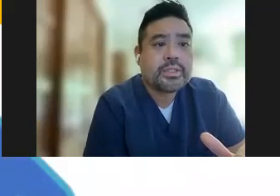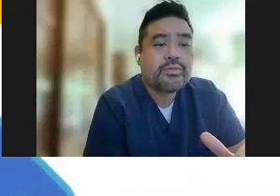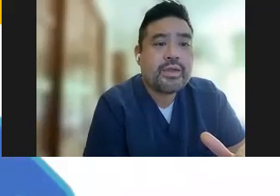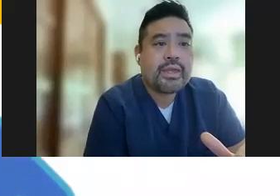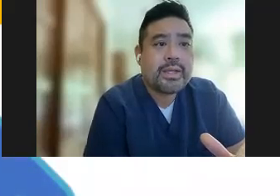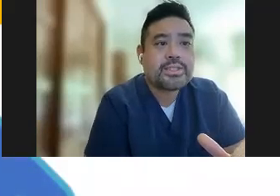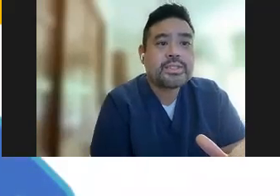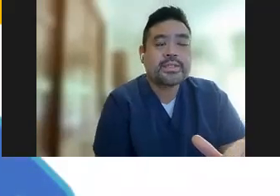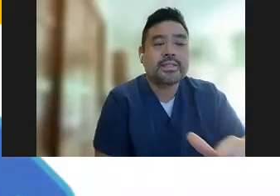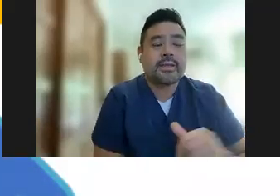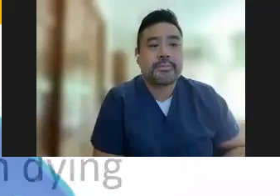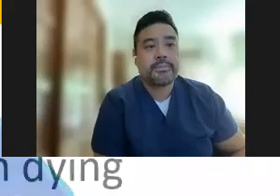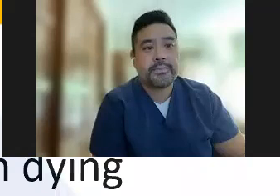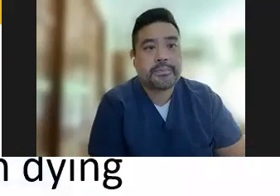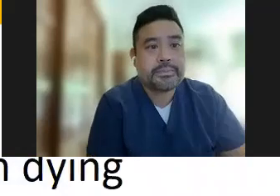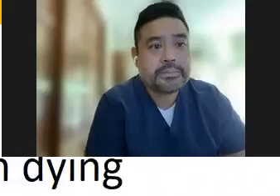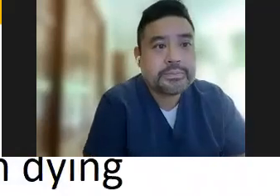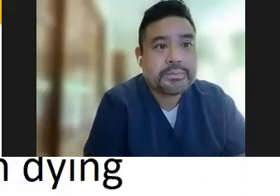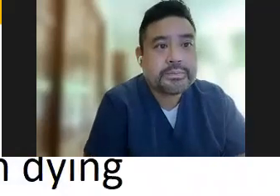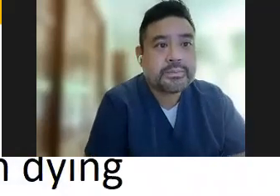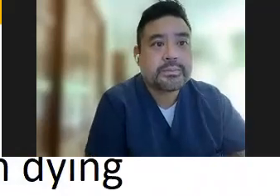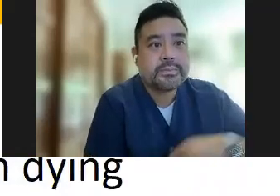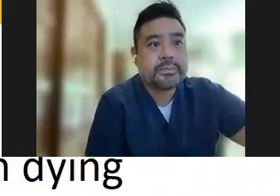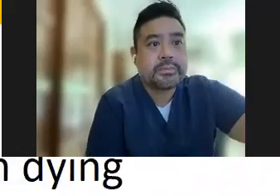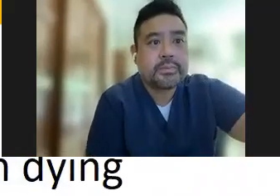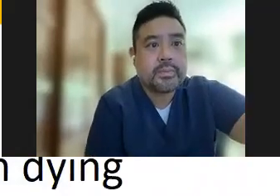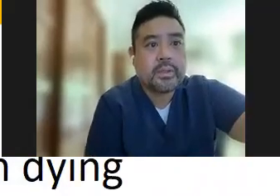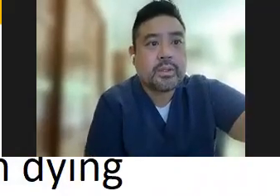All right, so it's five key messages. Next slide.